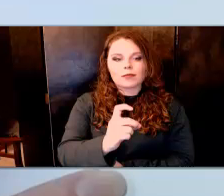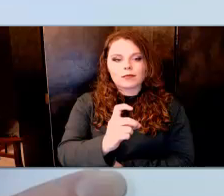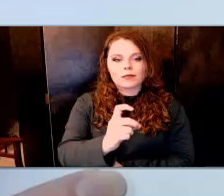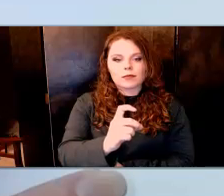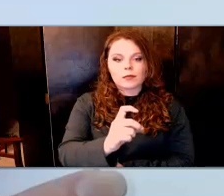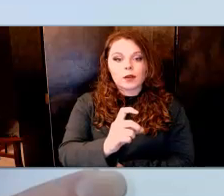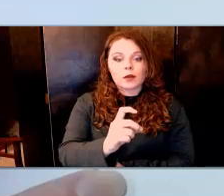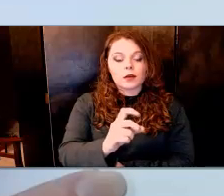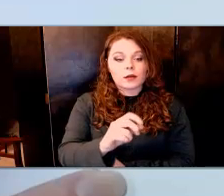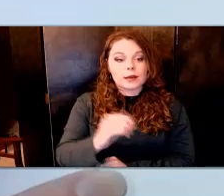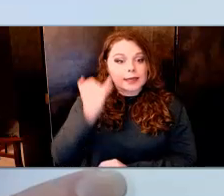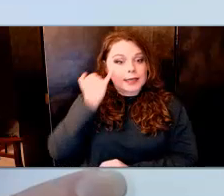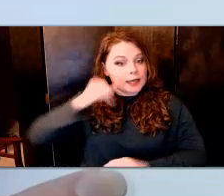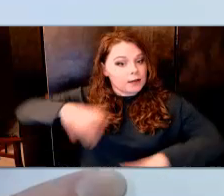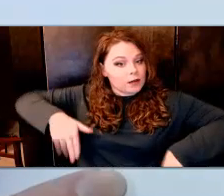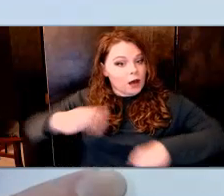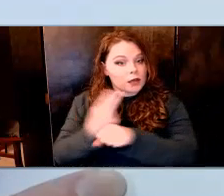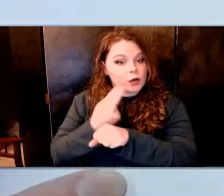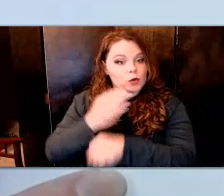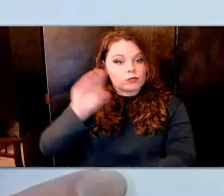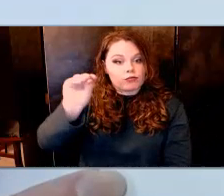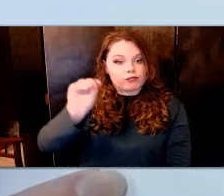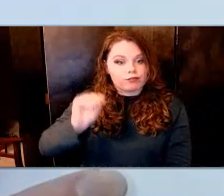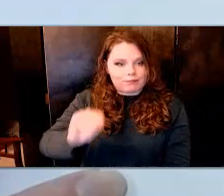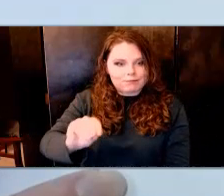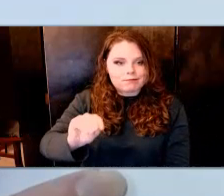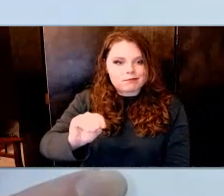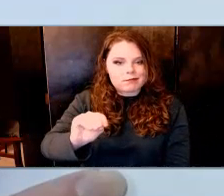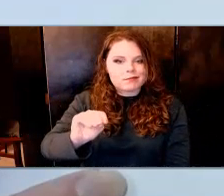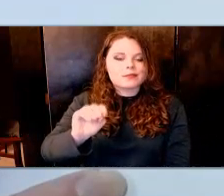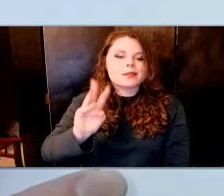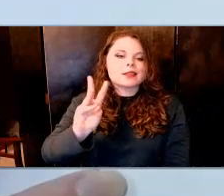Bring down everything you have not used, so plus 6.3,